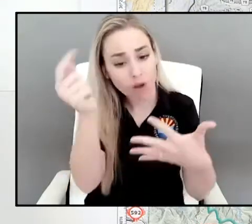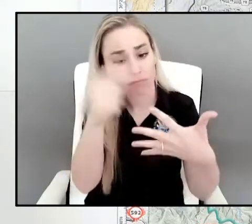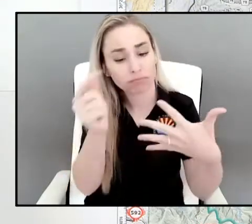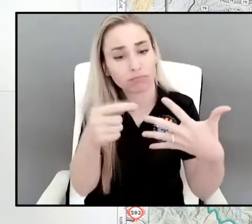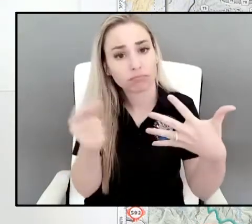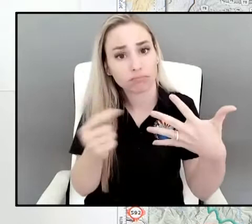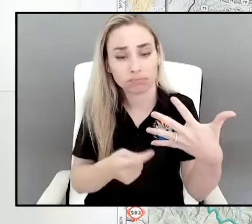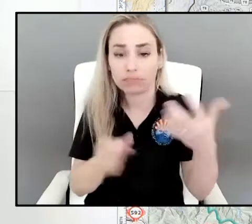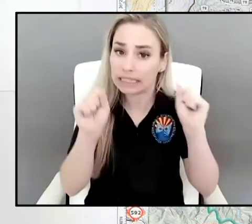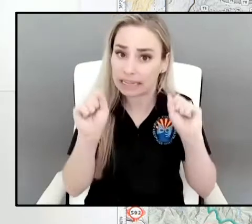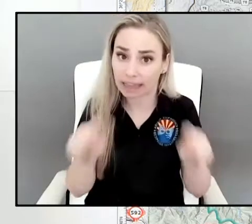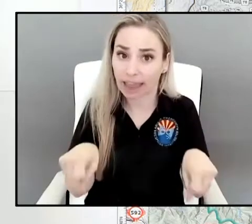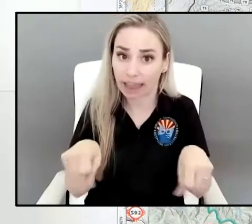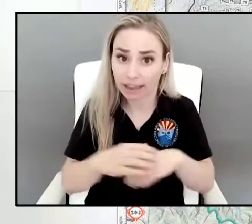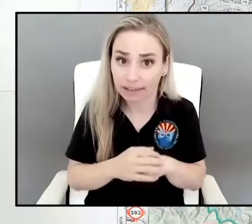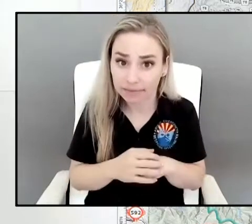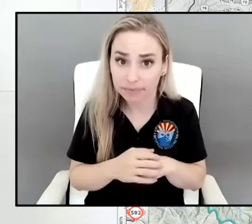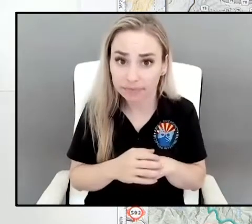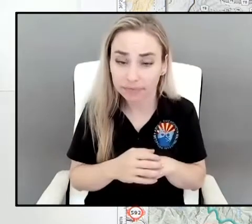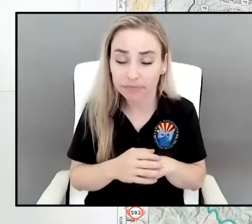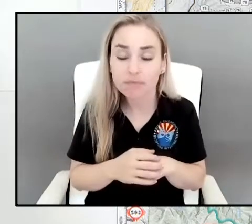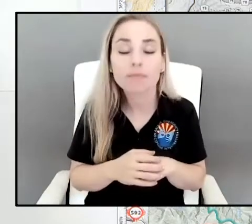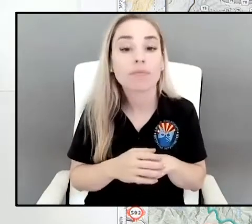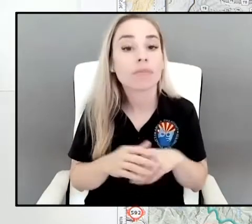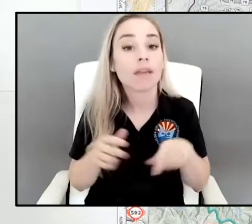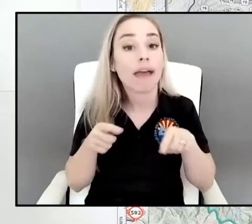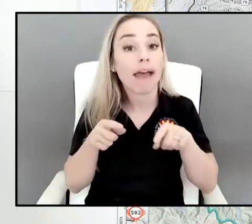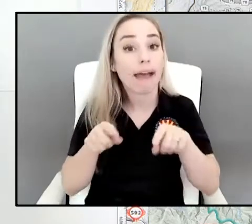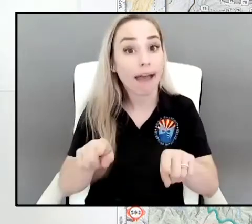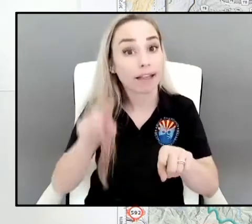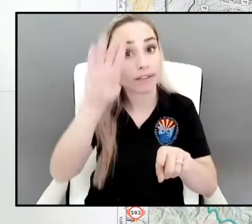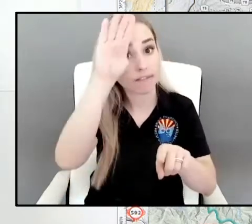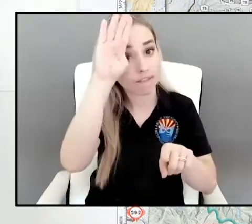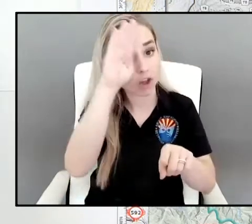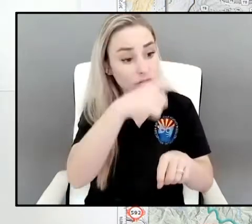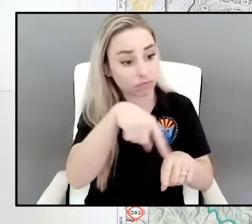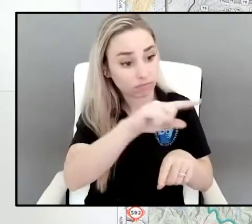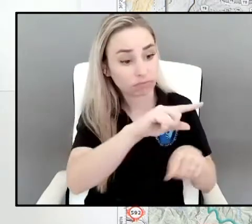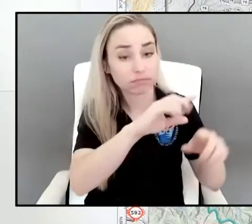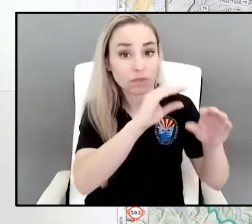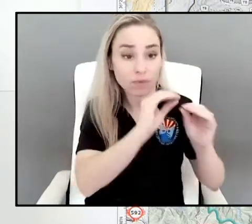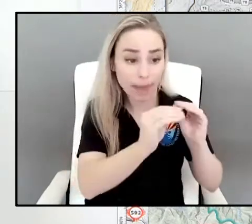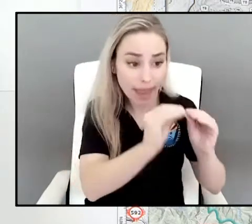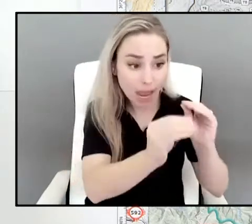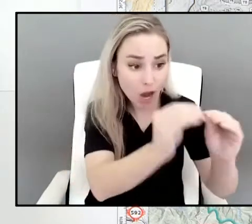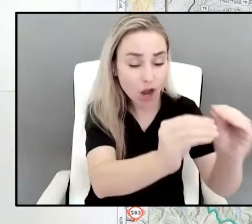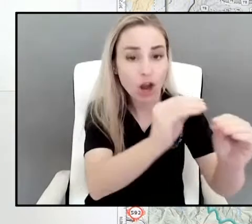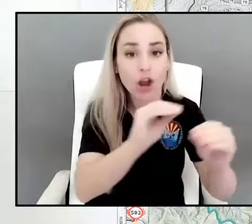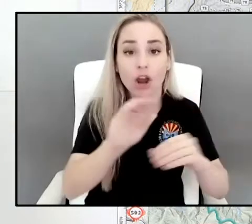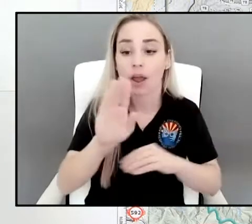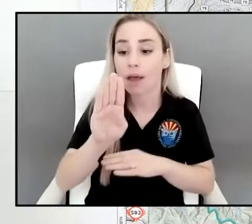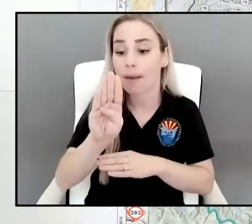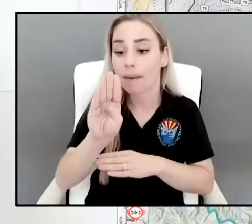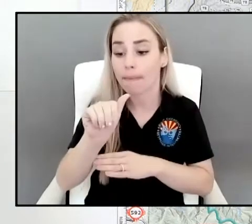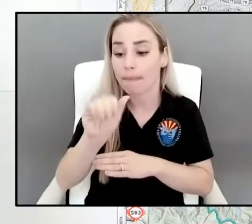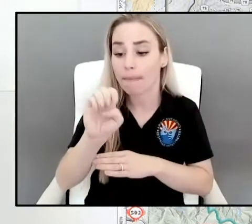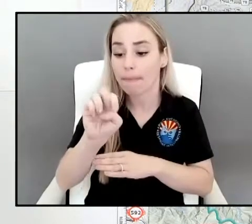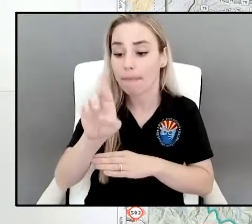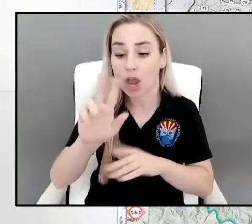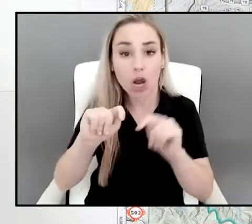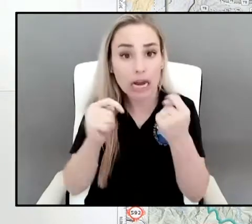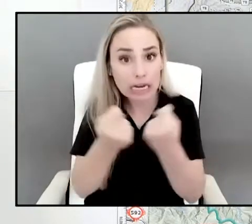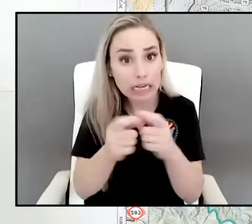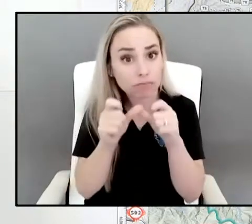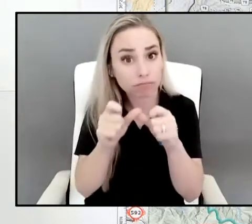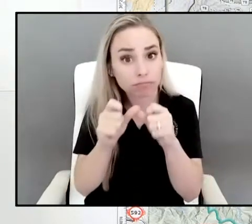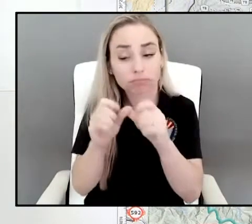that, as the fire team continues with repair, the BAER team continues with rehab, and time allows